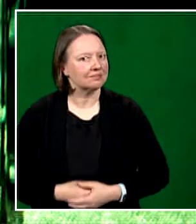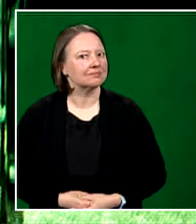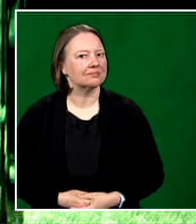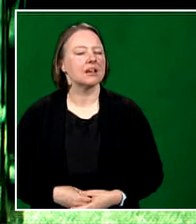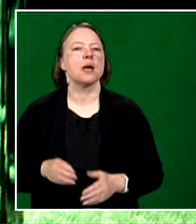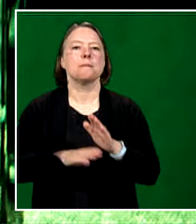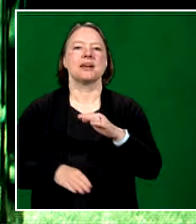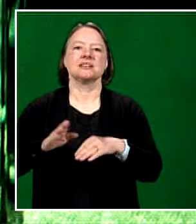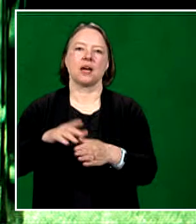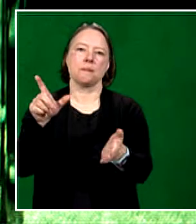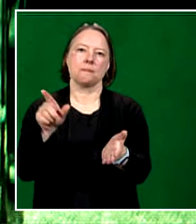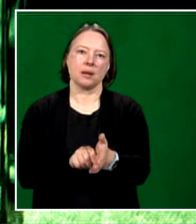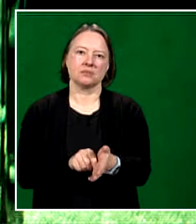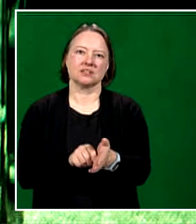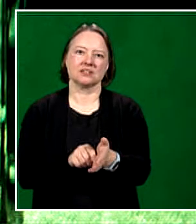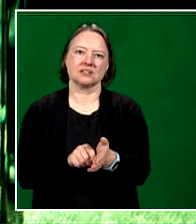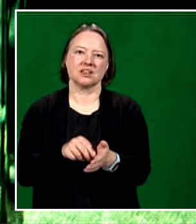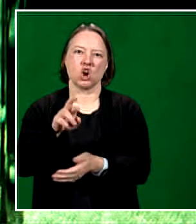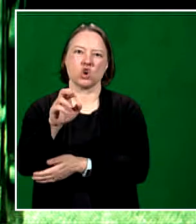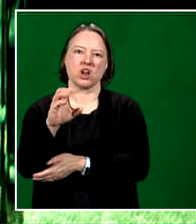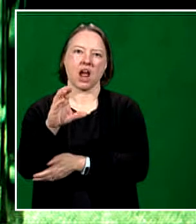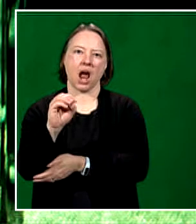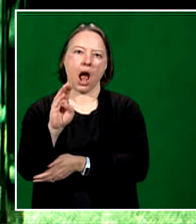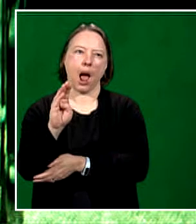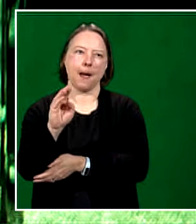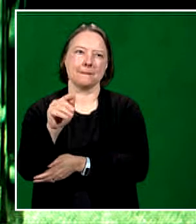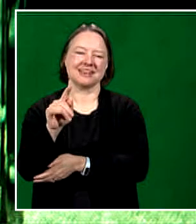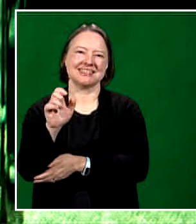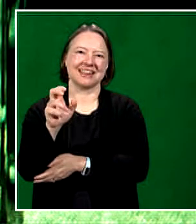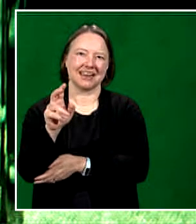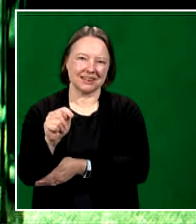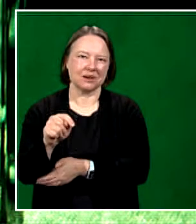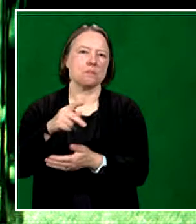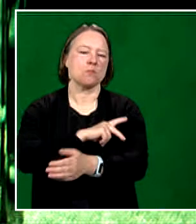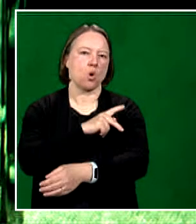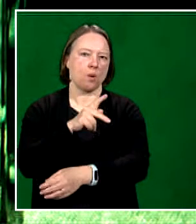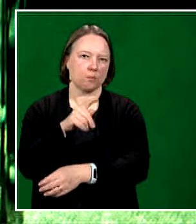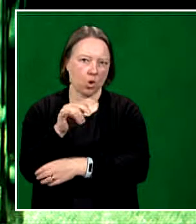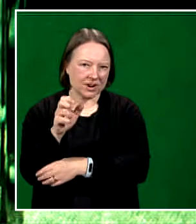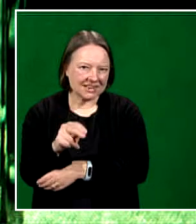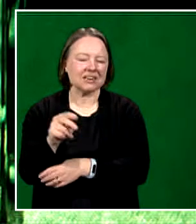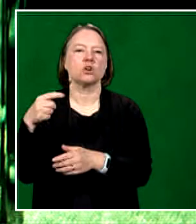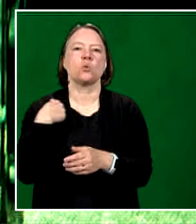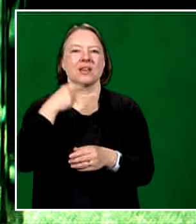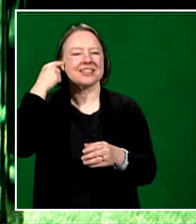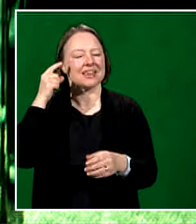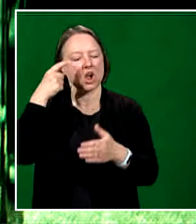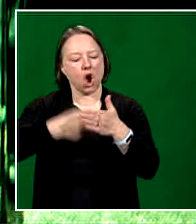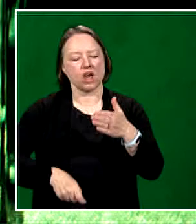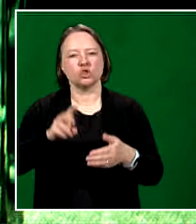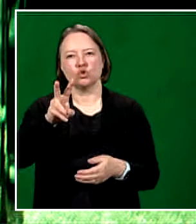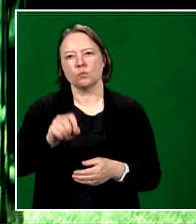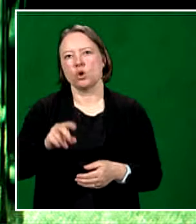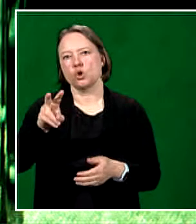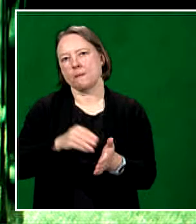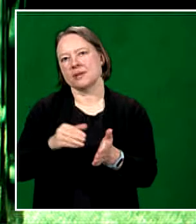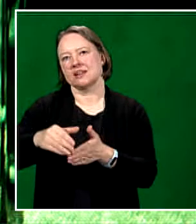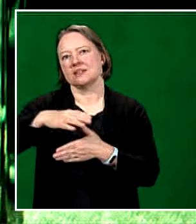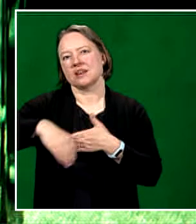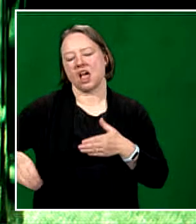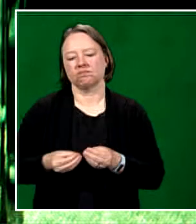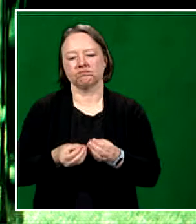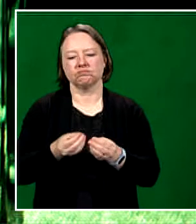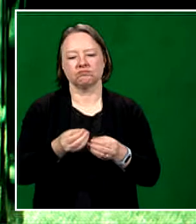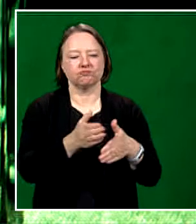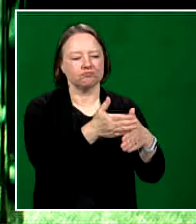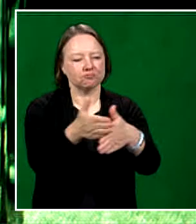Based on published recombinant protein production models, we estimate our initial startup cost to be approximately $2.2 million distributed over 2